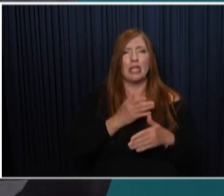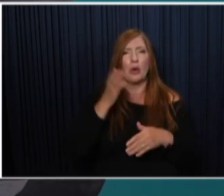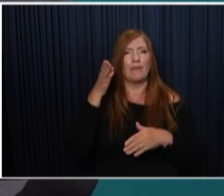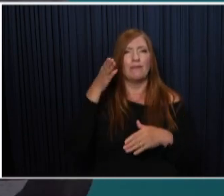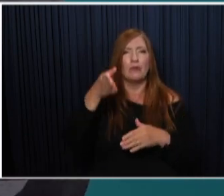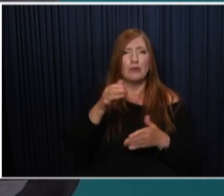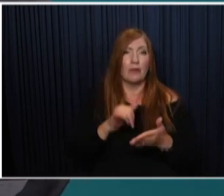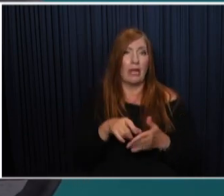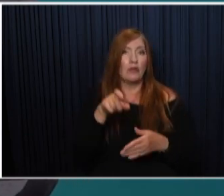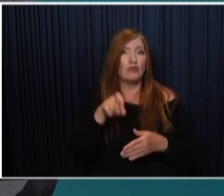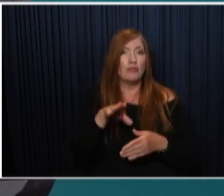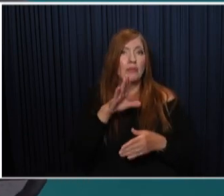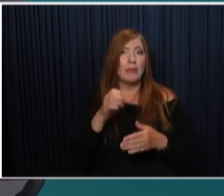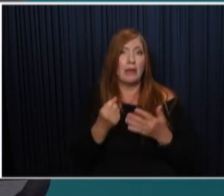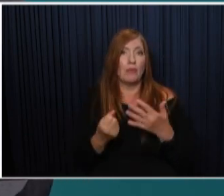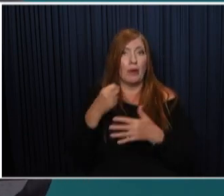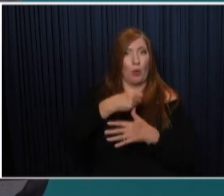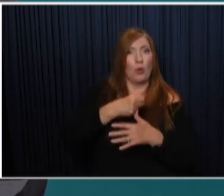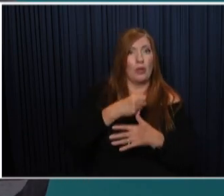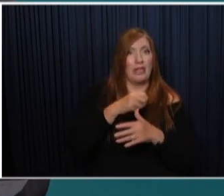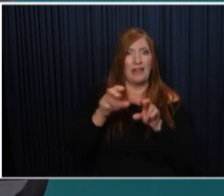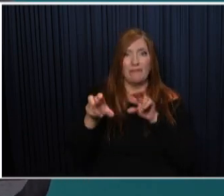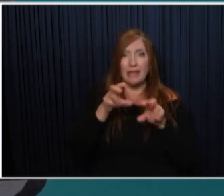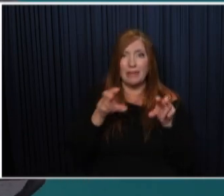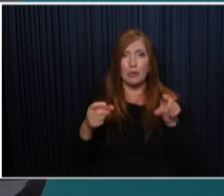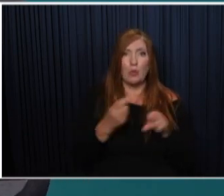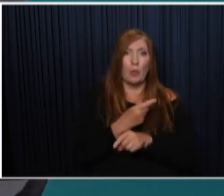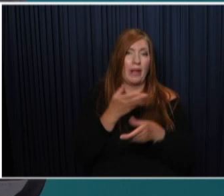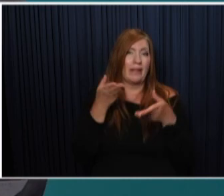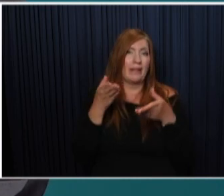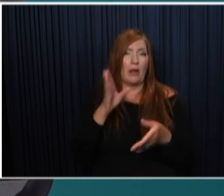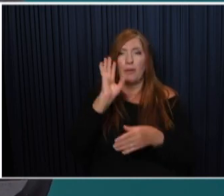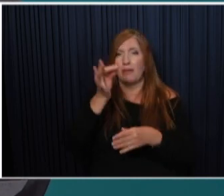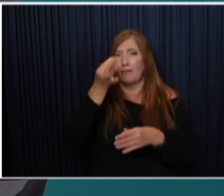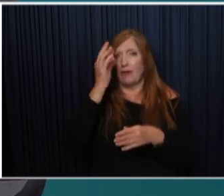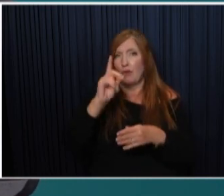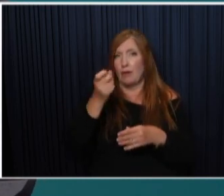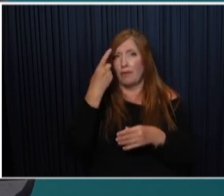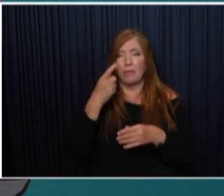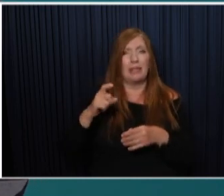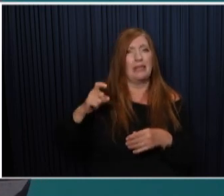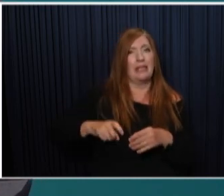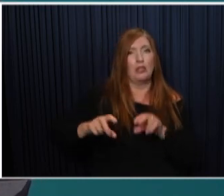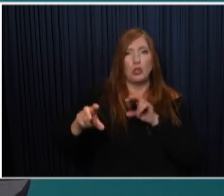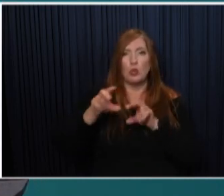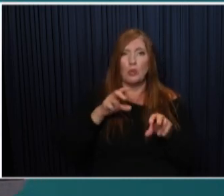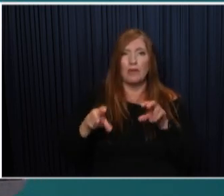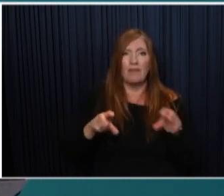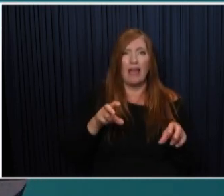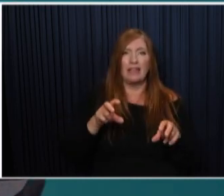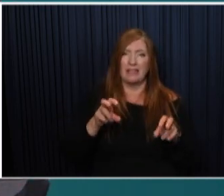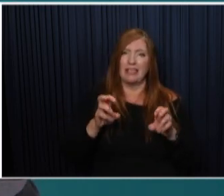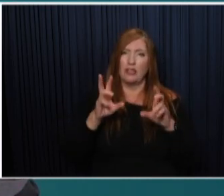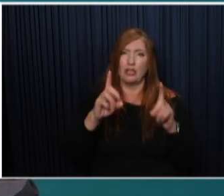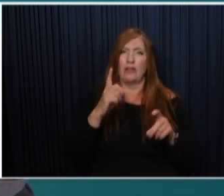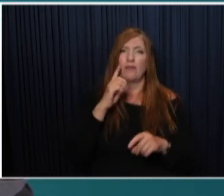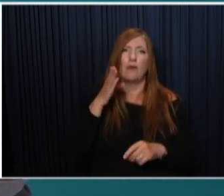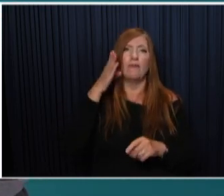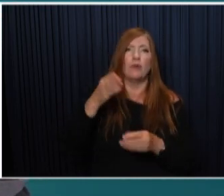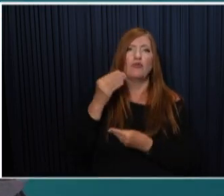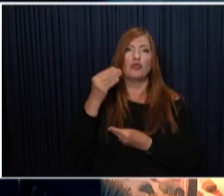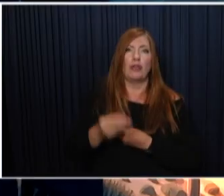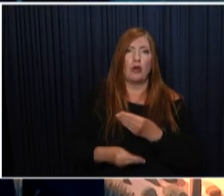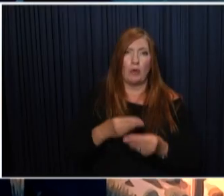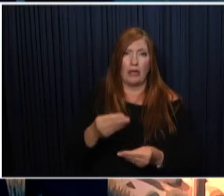That should be a priority investment right there. The federal government needs to invest in education for future